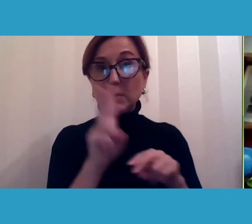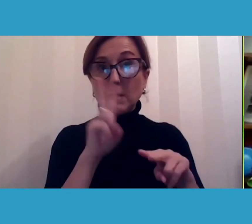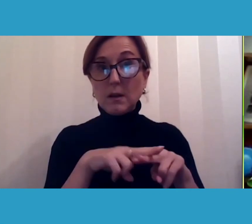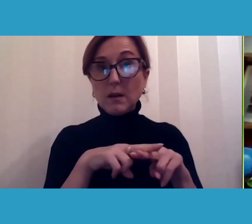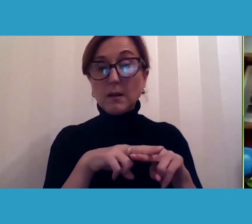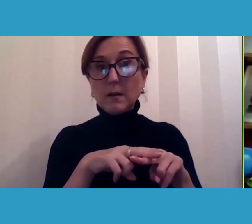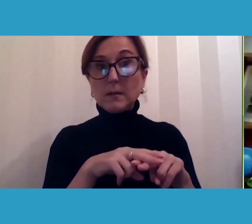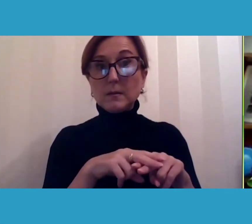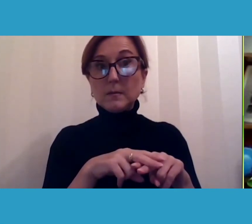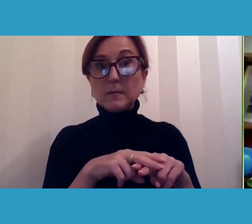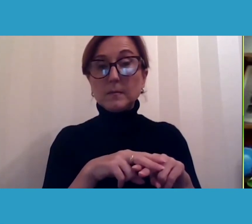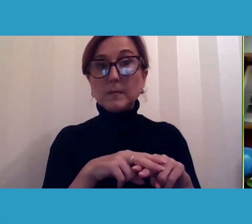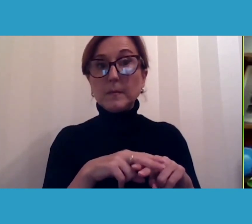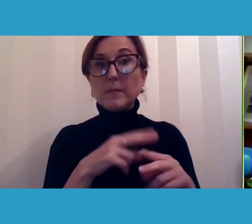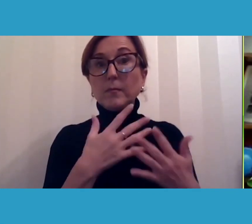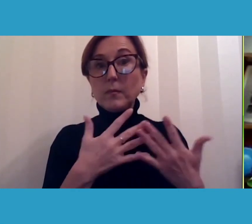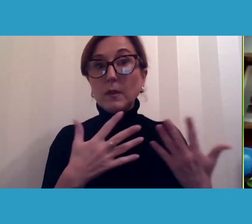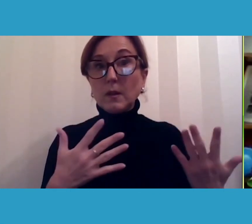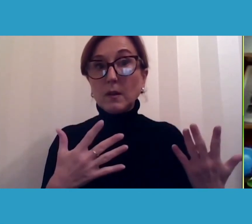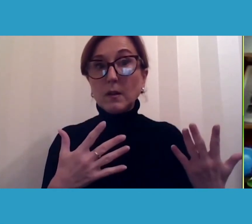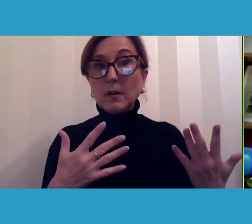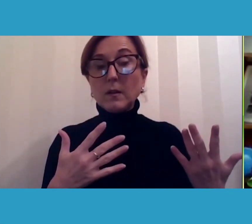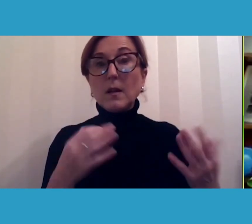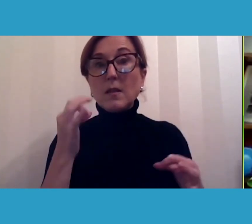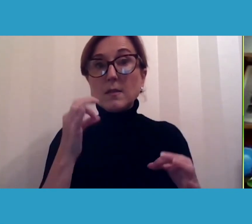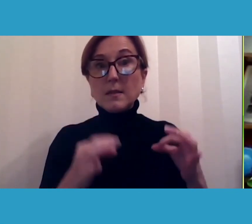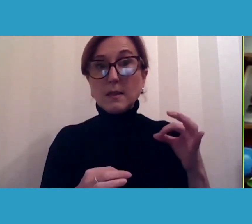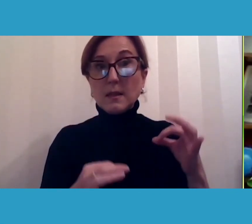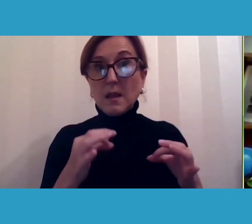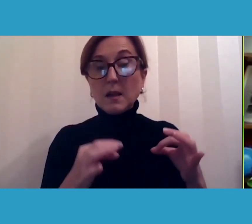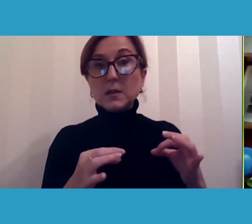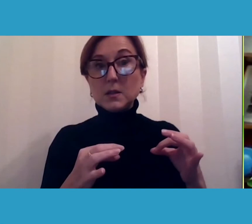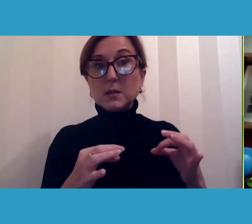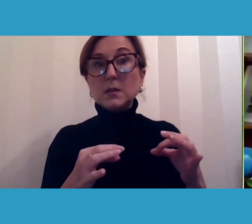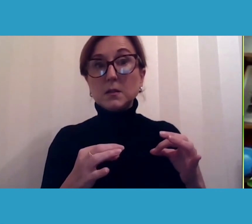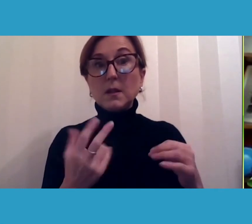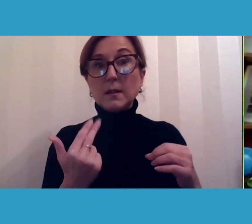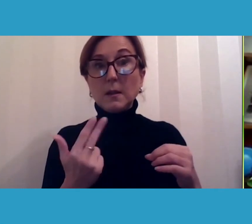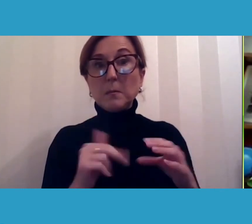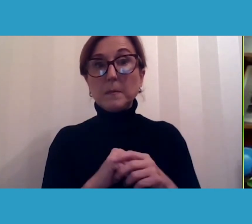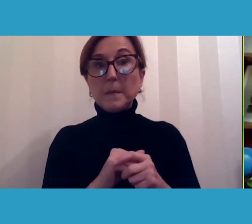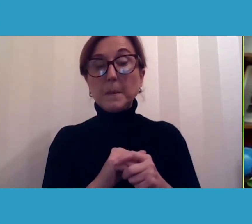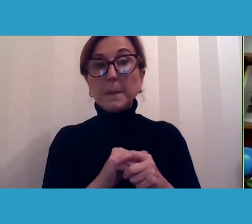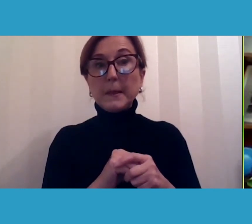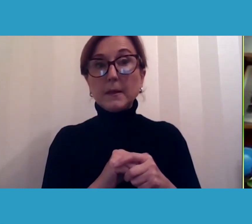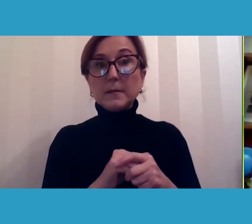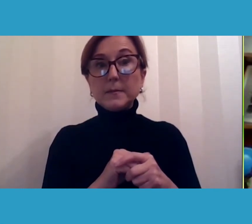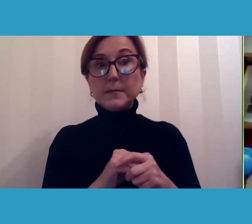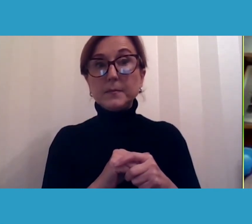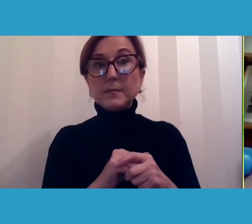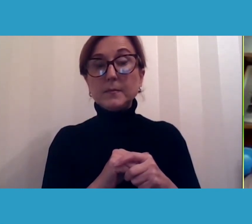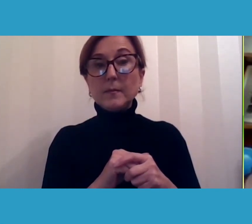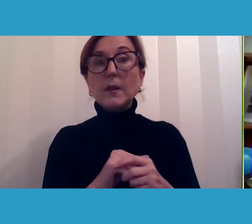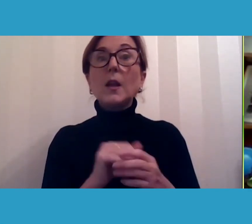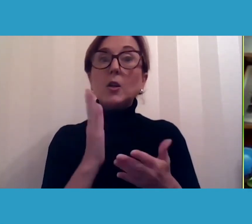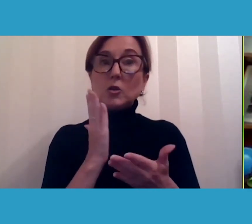the person might be convicted to up to 3 years in prison for